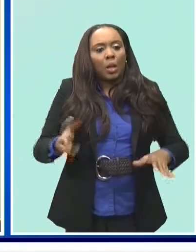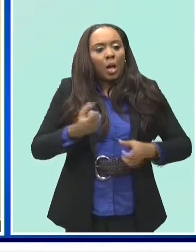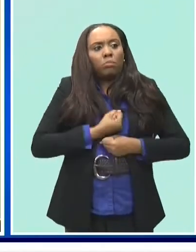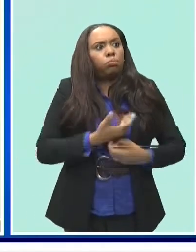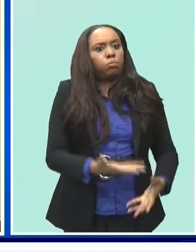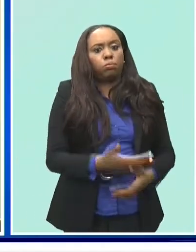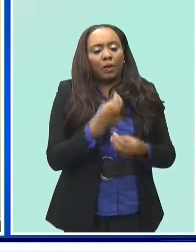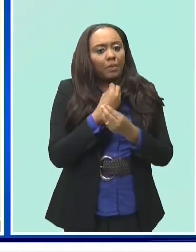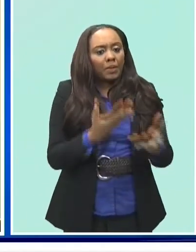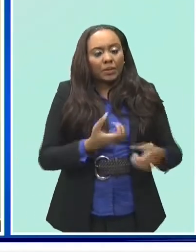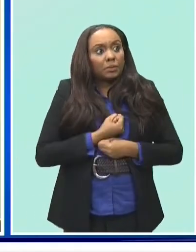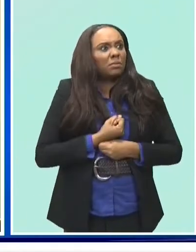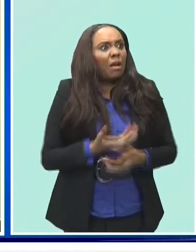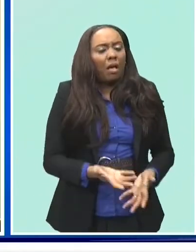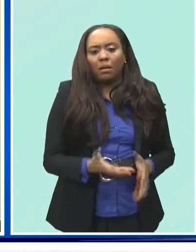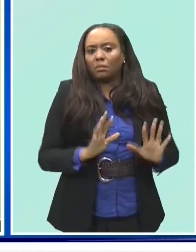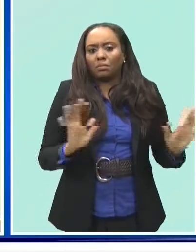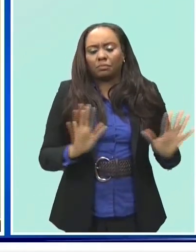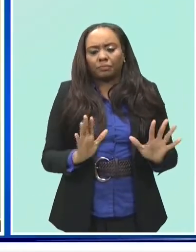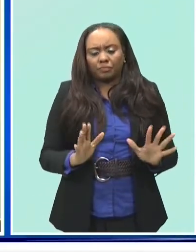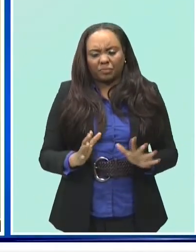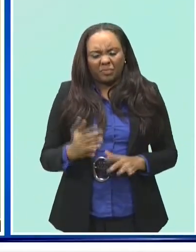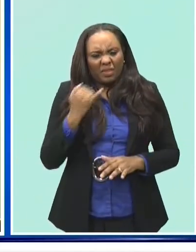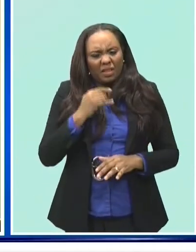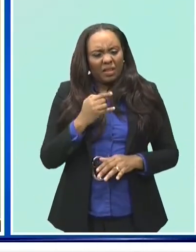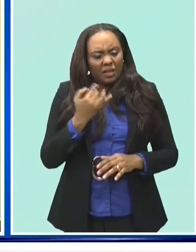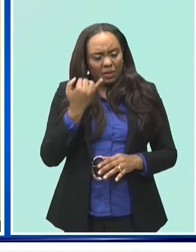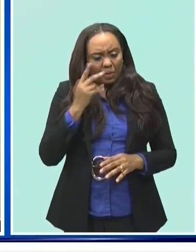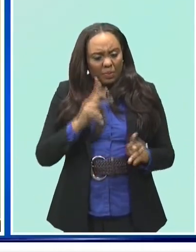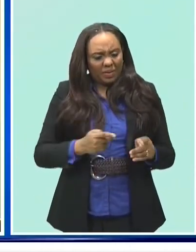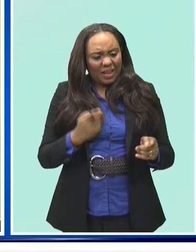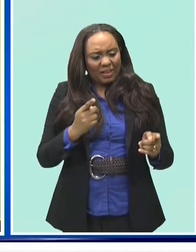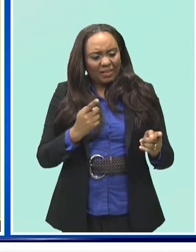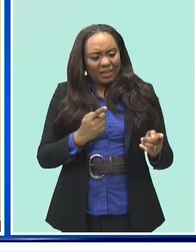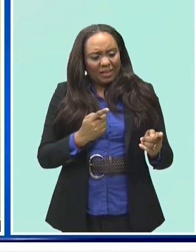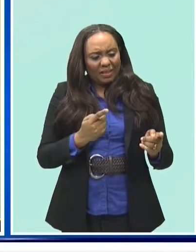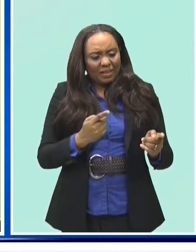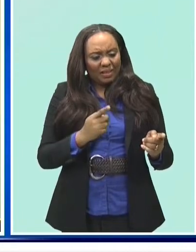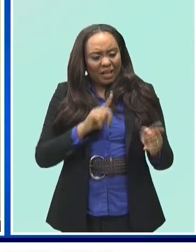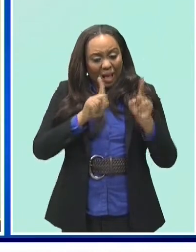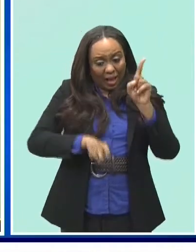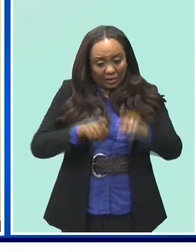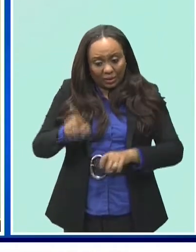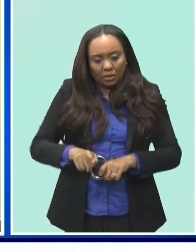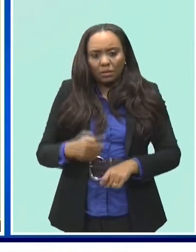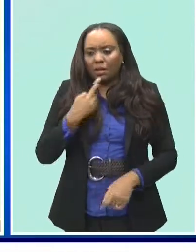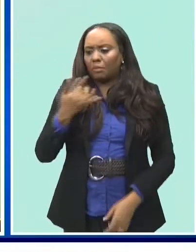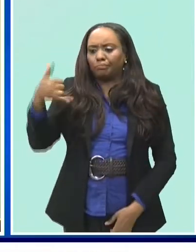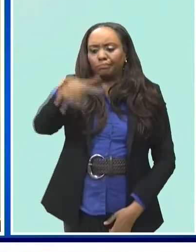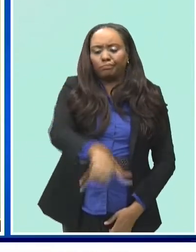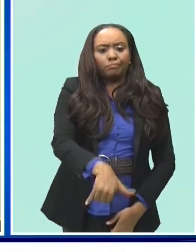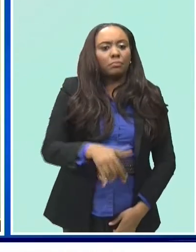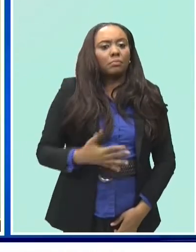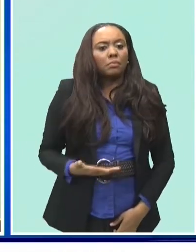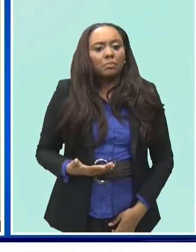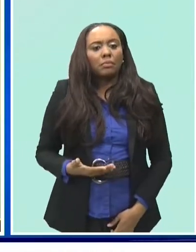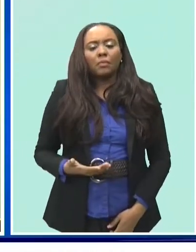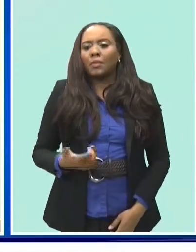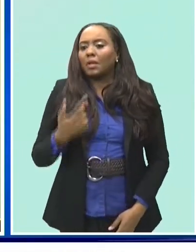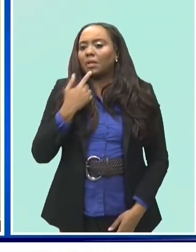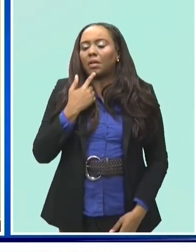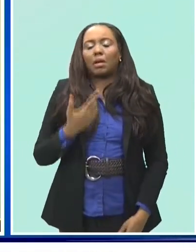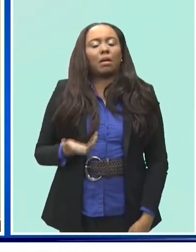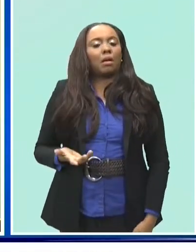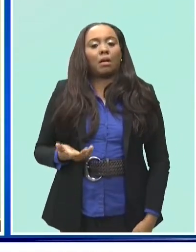soon as they start asking you questions that you feel unsafe with, hang up the phone and contact your local law enforcement. Tell them, listen, we